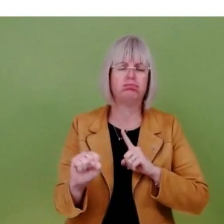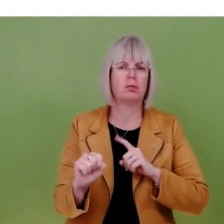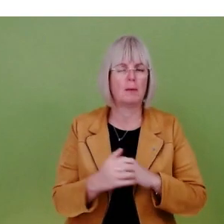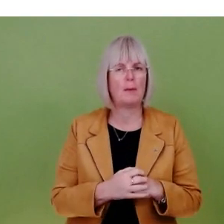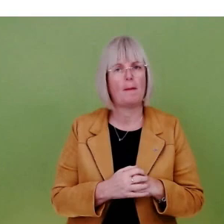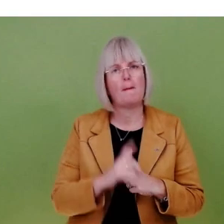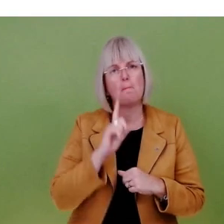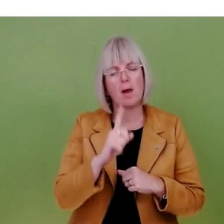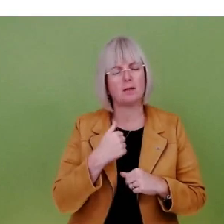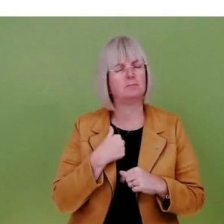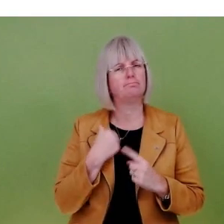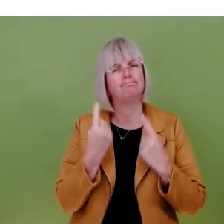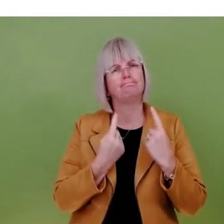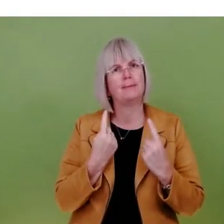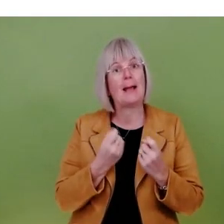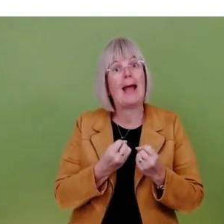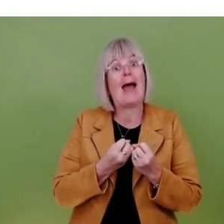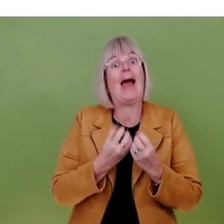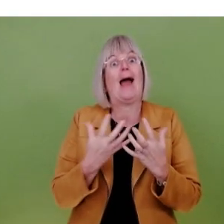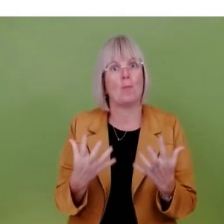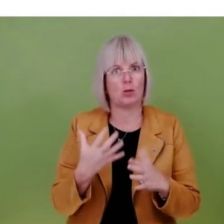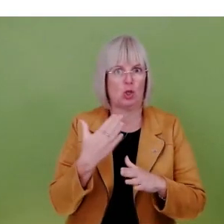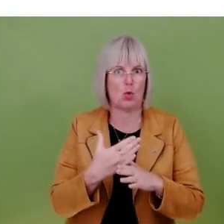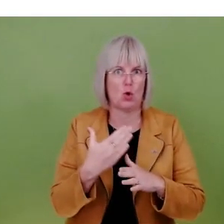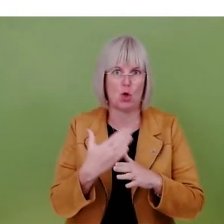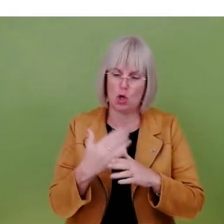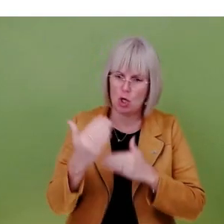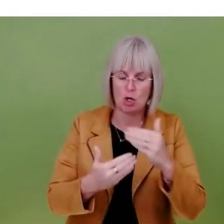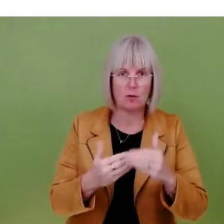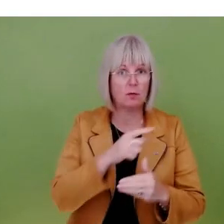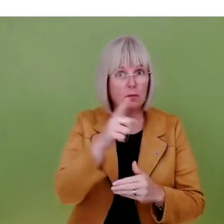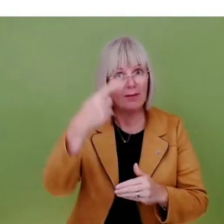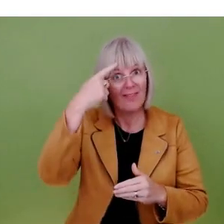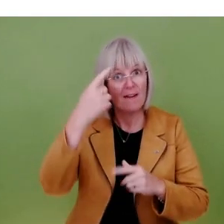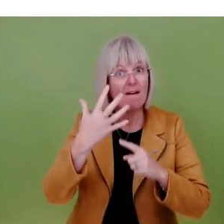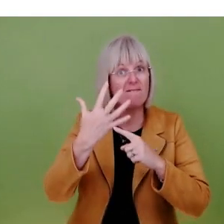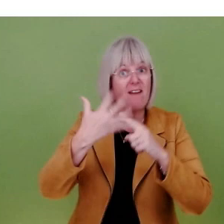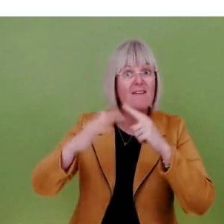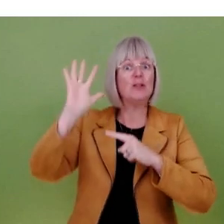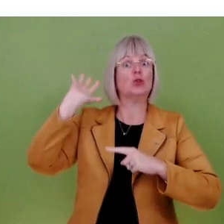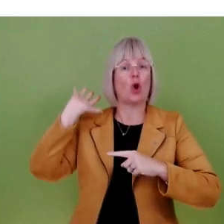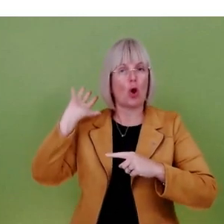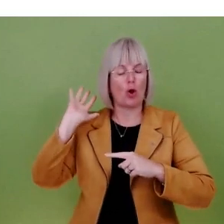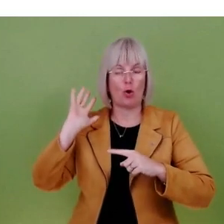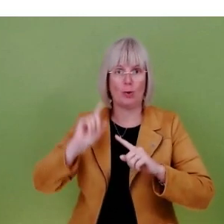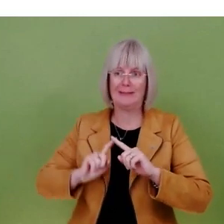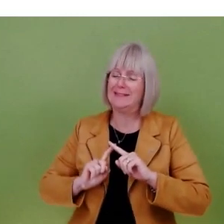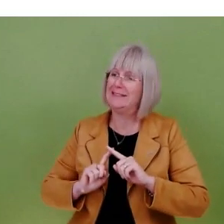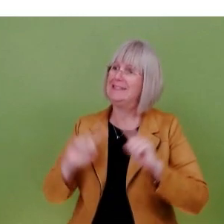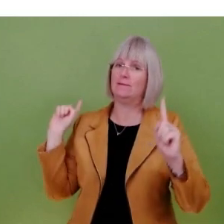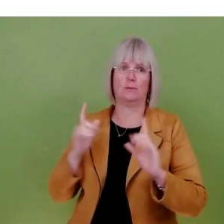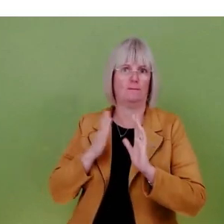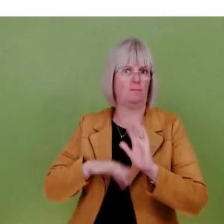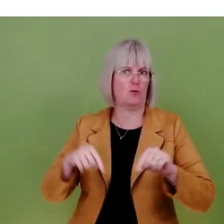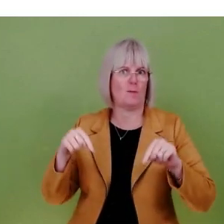done, that is moving on. 5 years ago, we were nowhere near this place where we are. And of course, this is a massive, massive